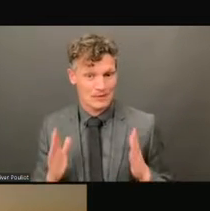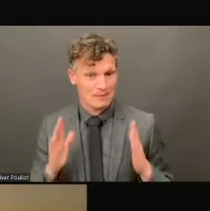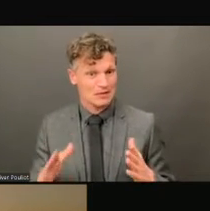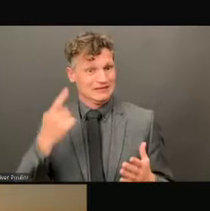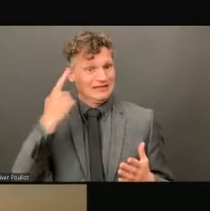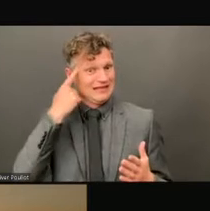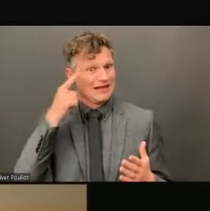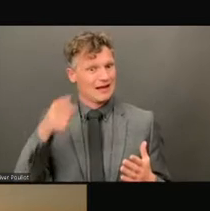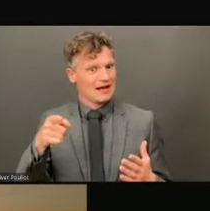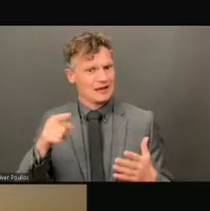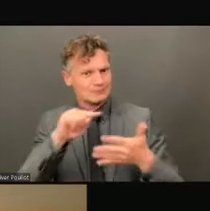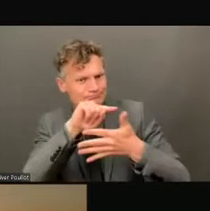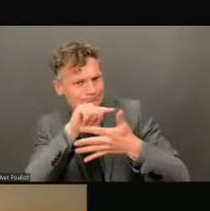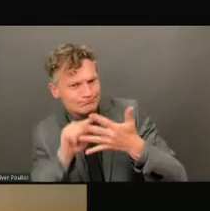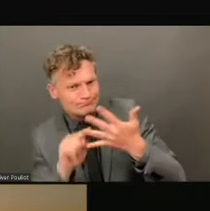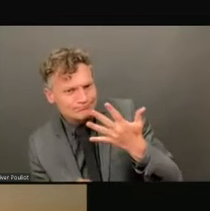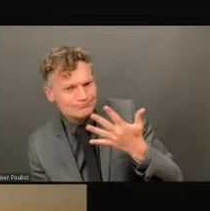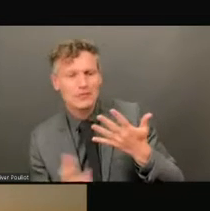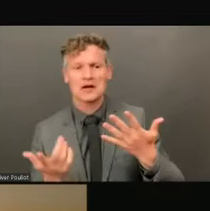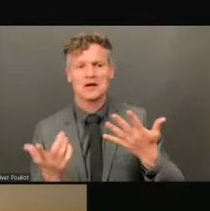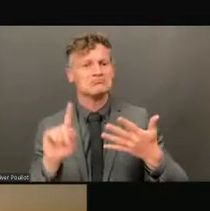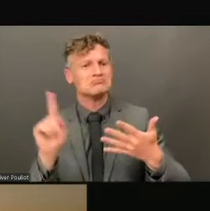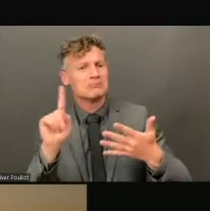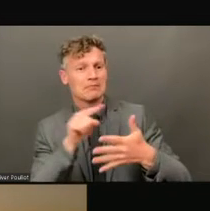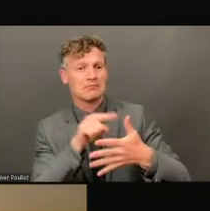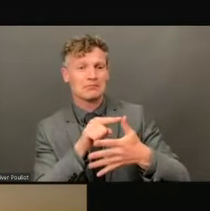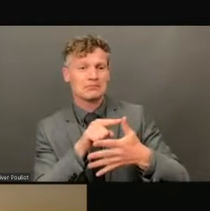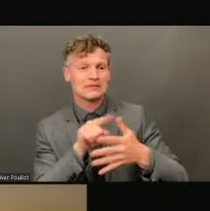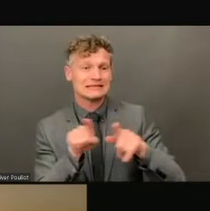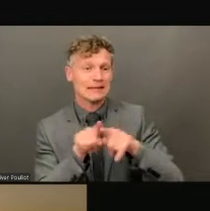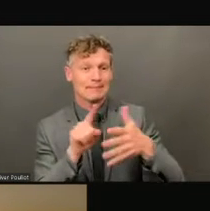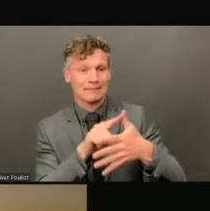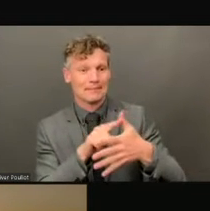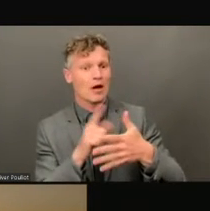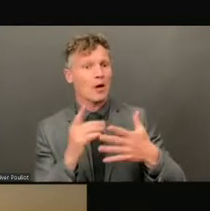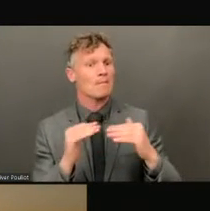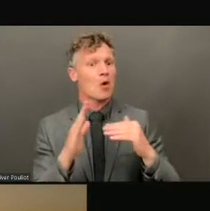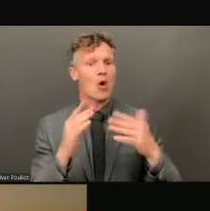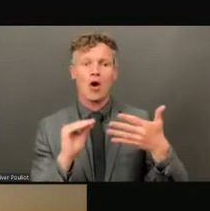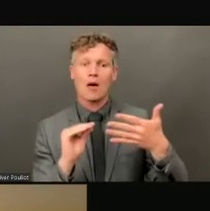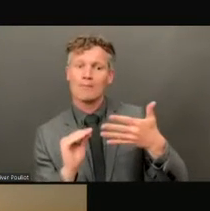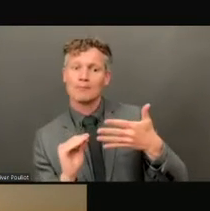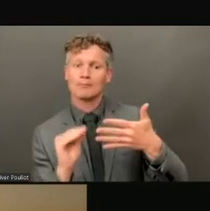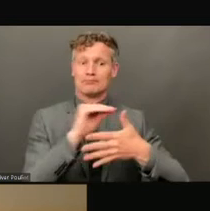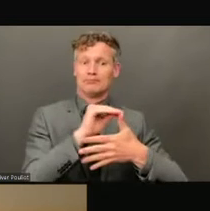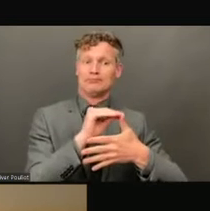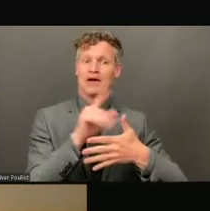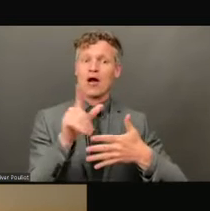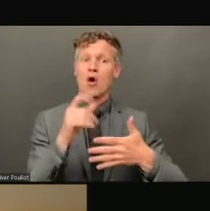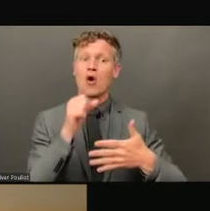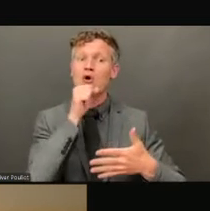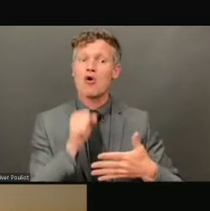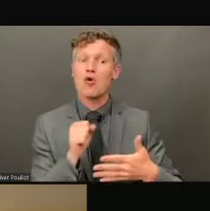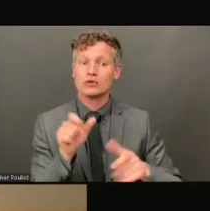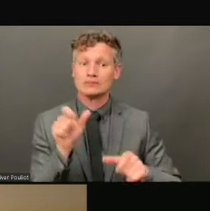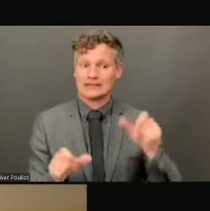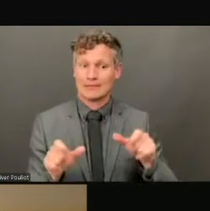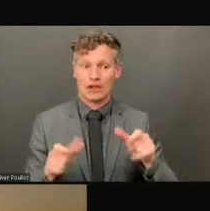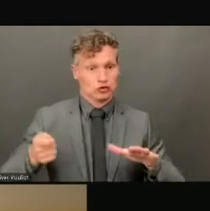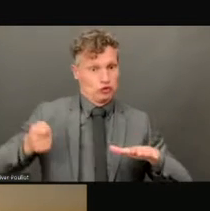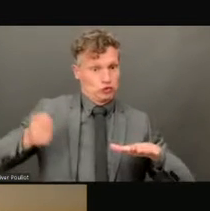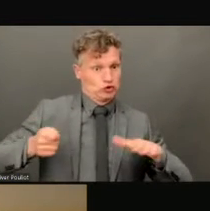in this regard should include preferential treatment of older persons in judicial proceedings, the provision of adequate information in